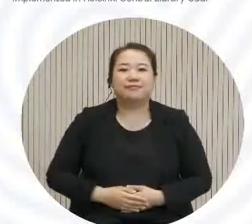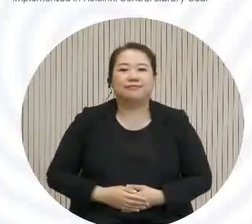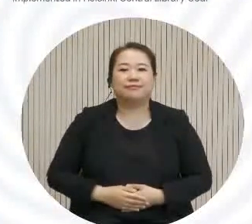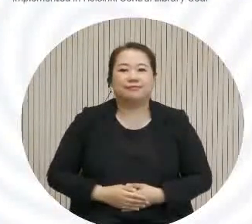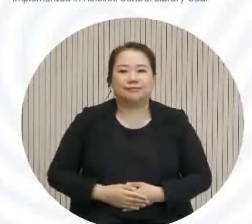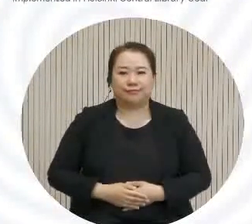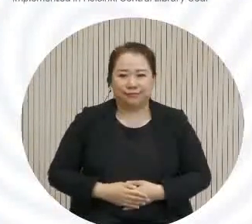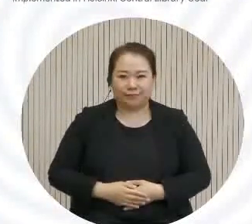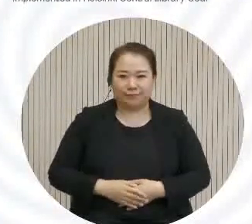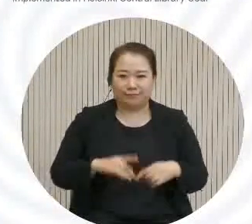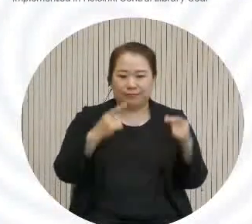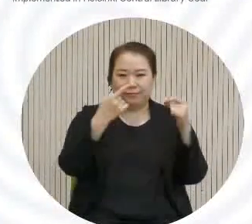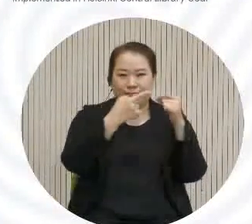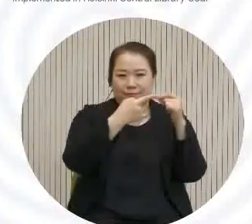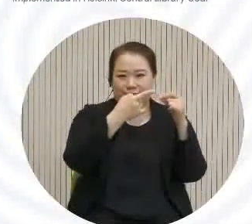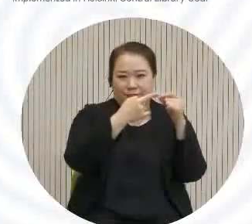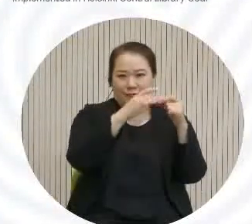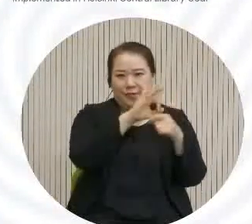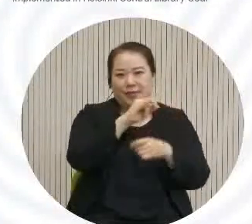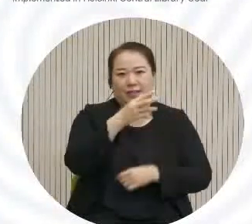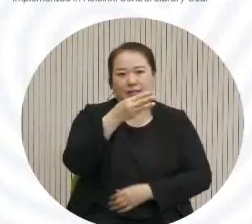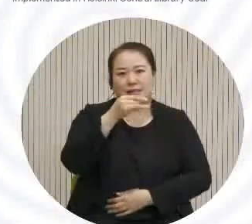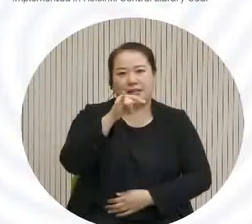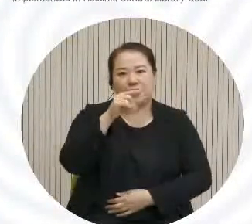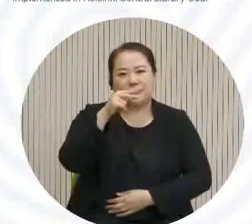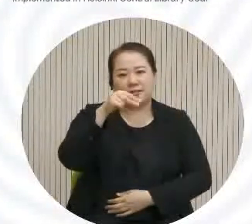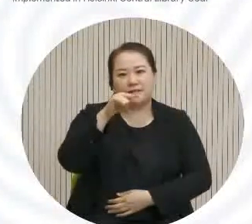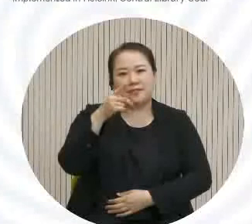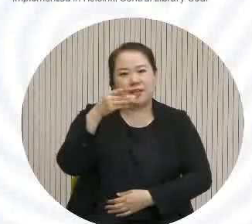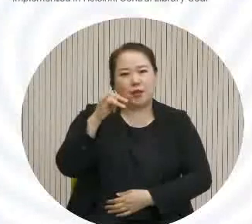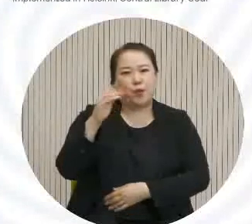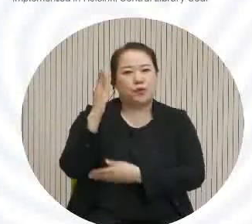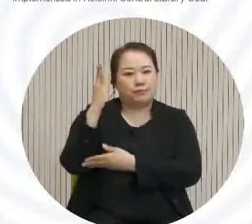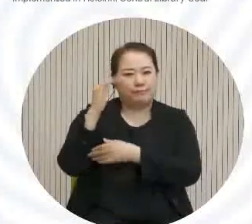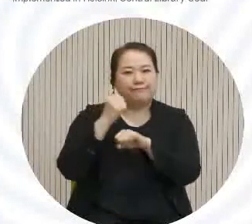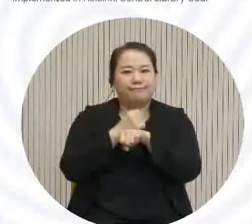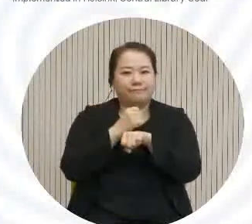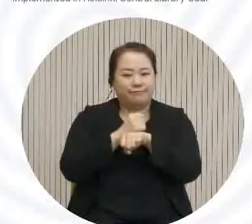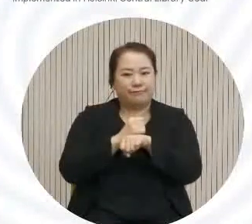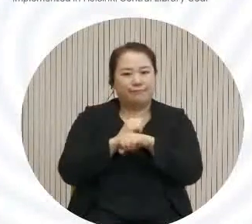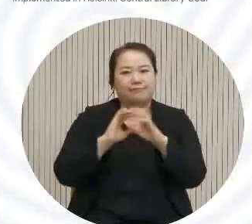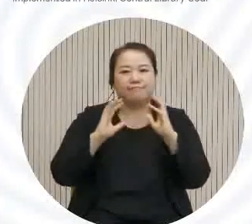Illustrate the Story is a workshop that seeks to ignite imagination